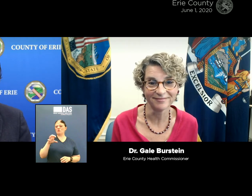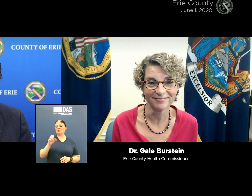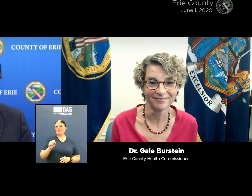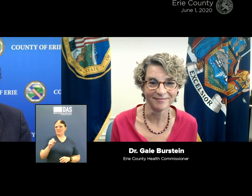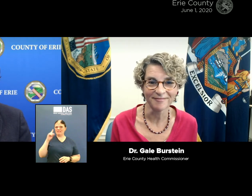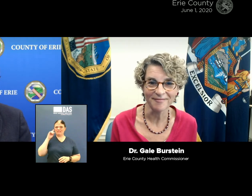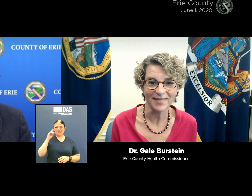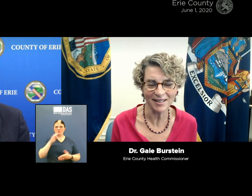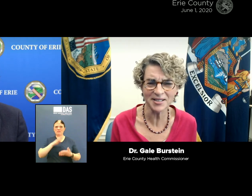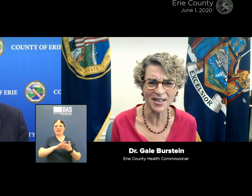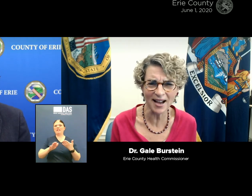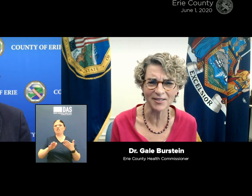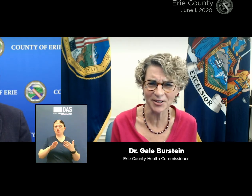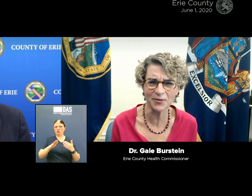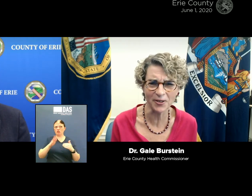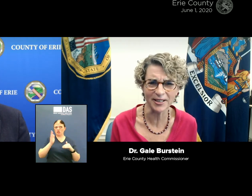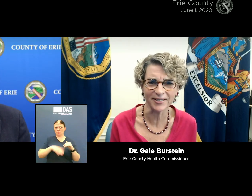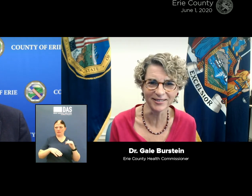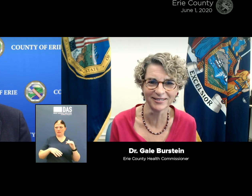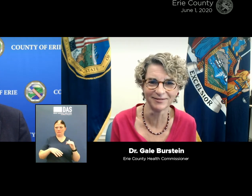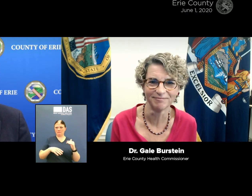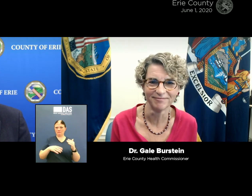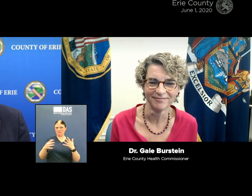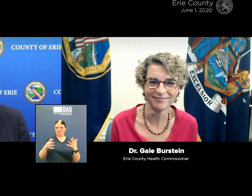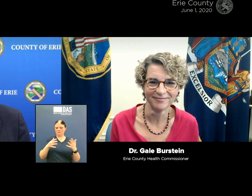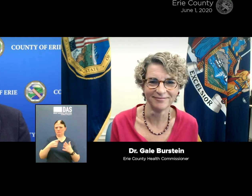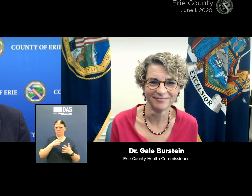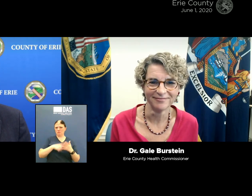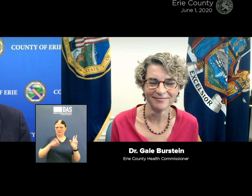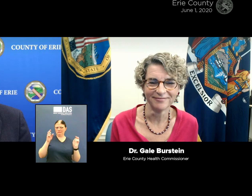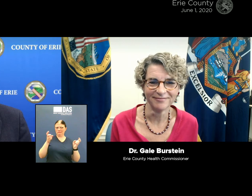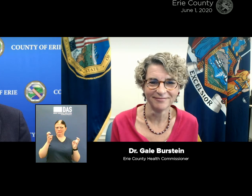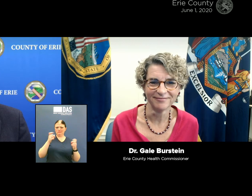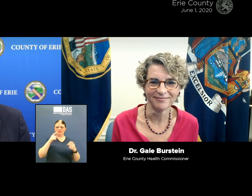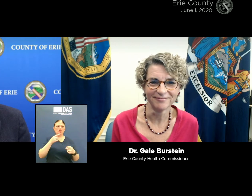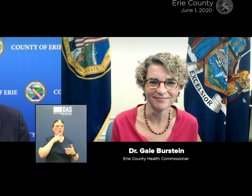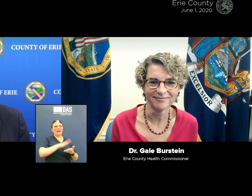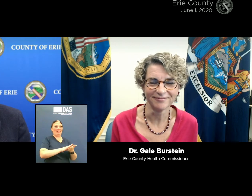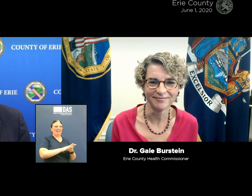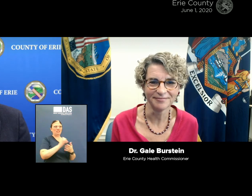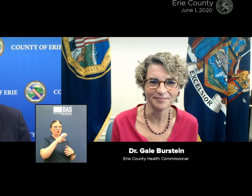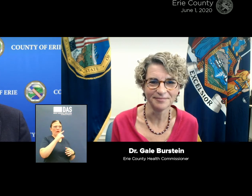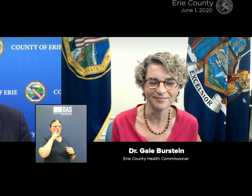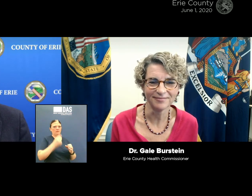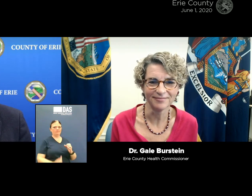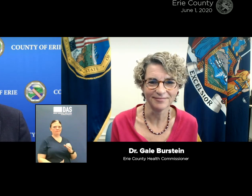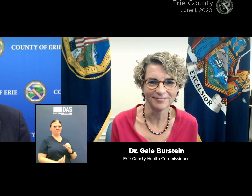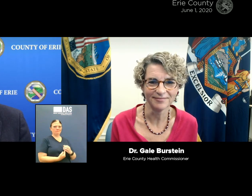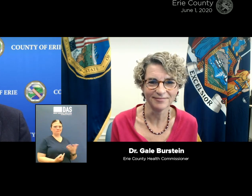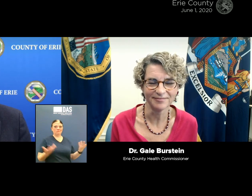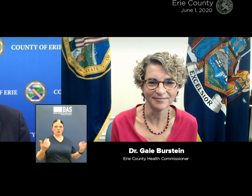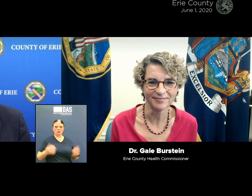is. So thank you for that. Cleans you out. It's good for you. WGRZ, any more questions?